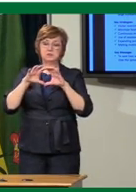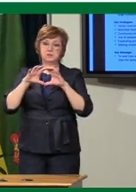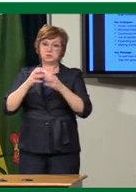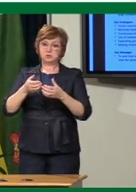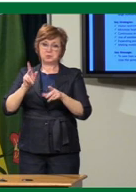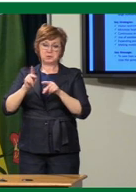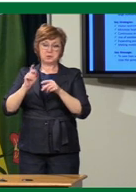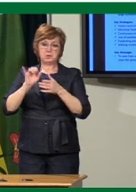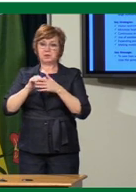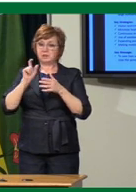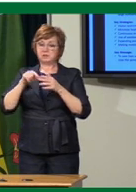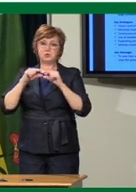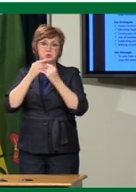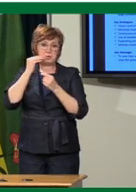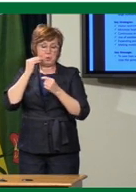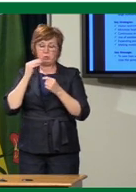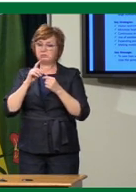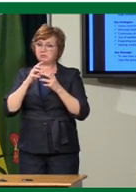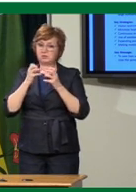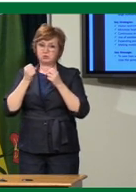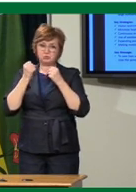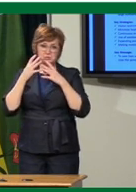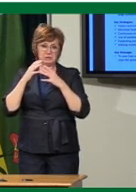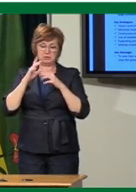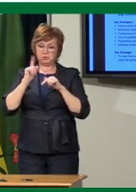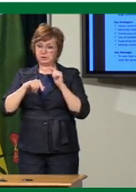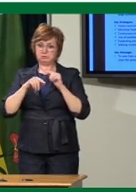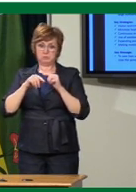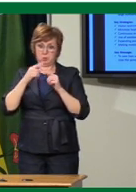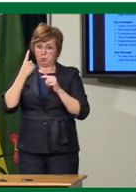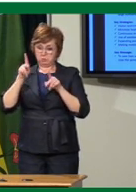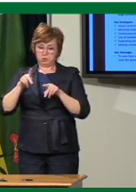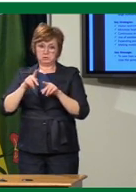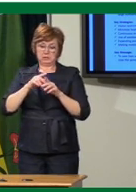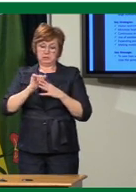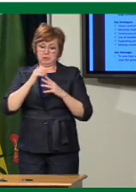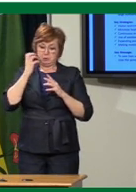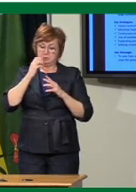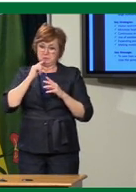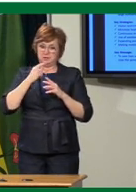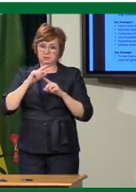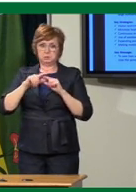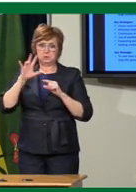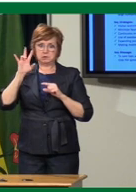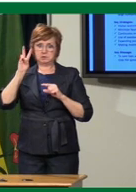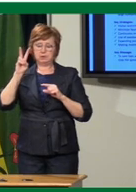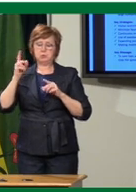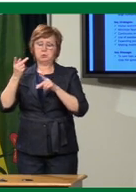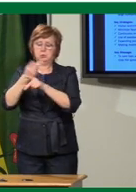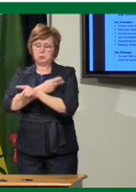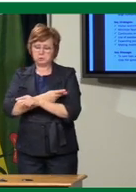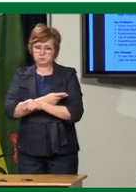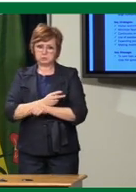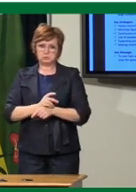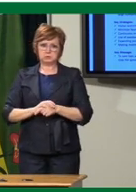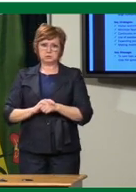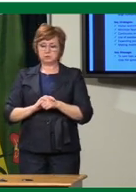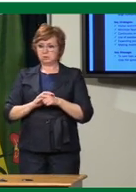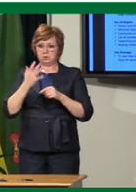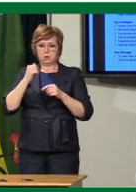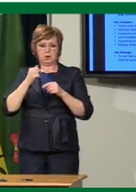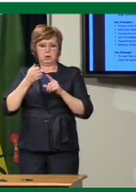many. Community-acquired COVID is getting into our healthcare facilities, impacting our staff as they need to